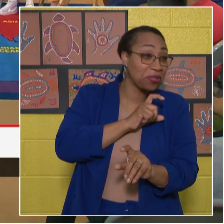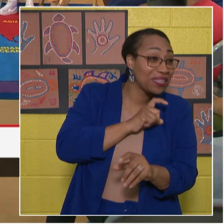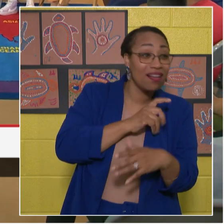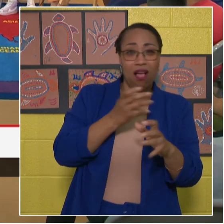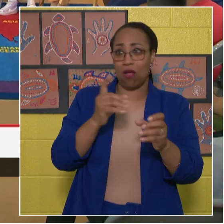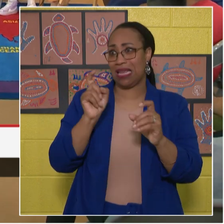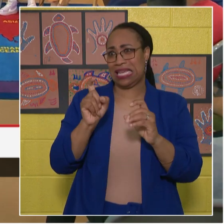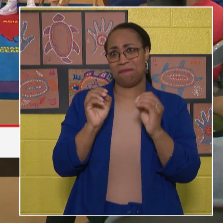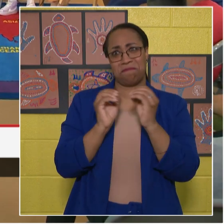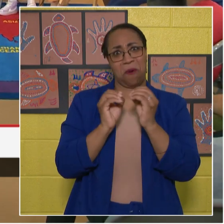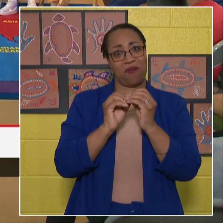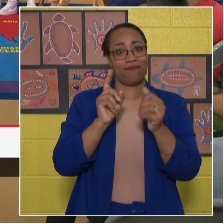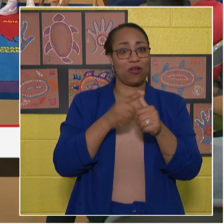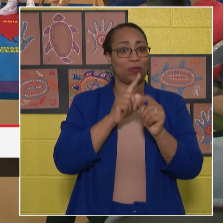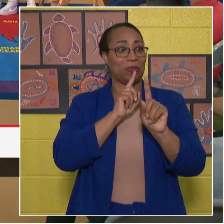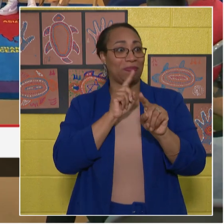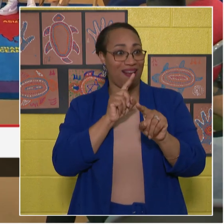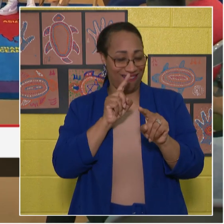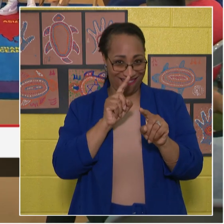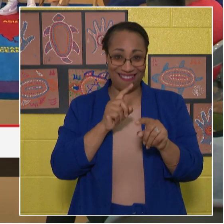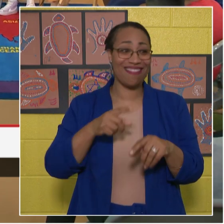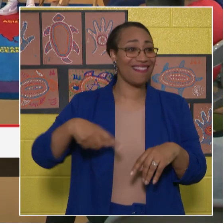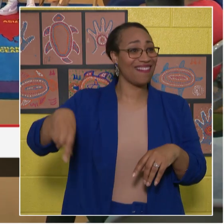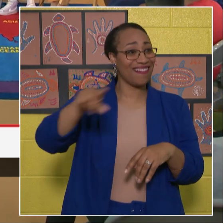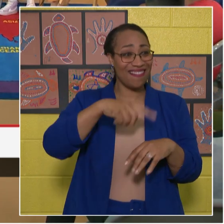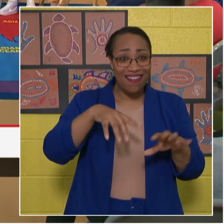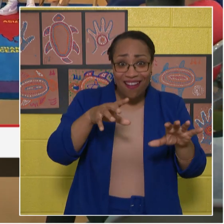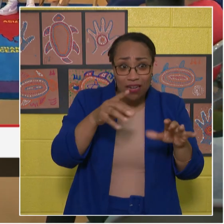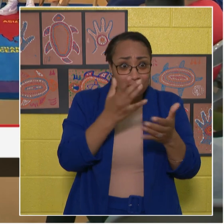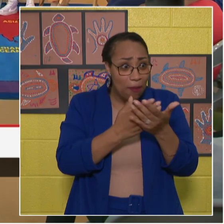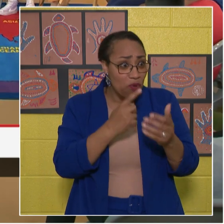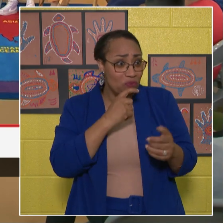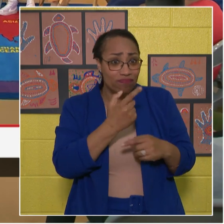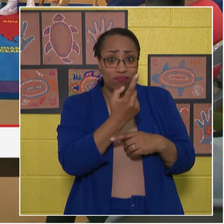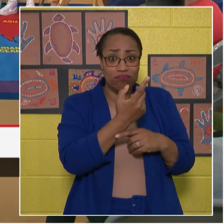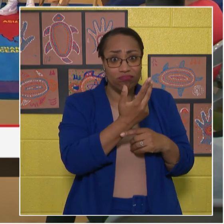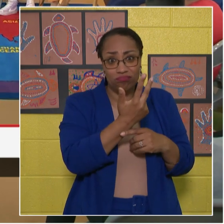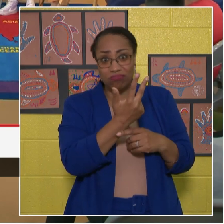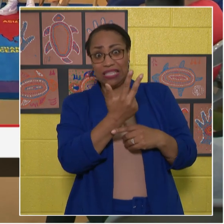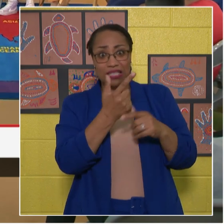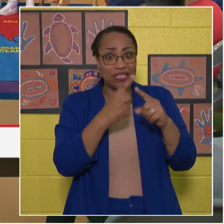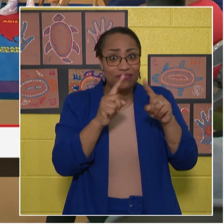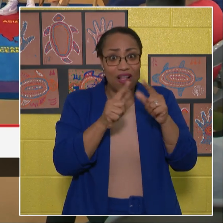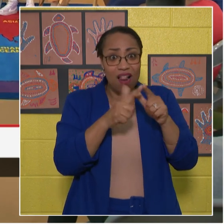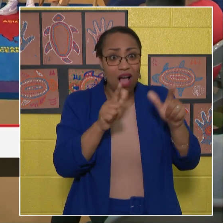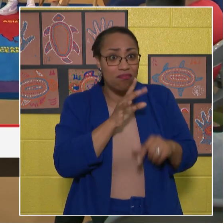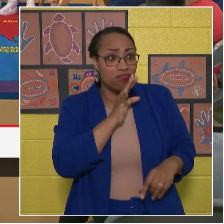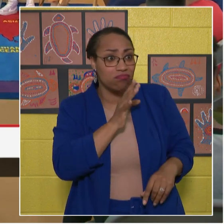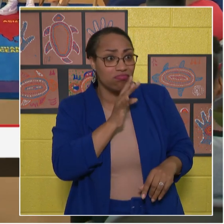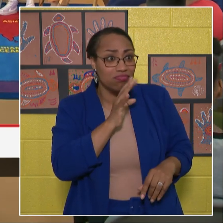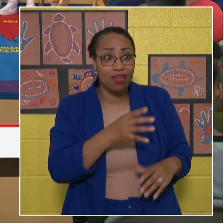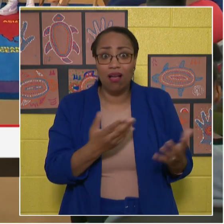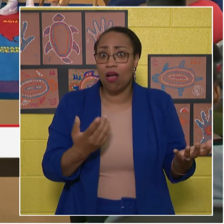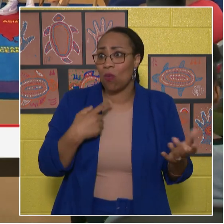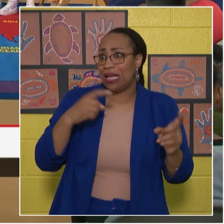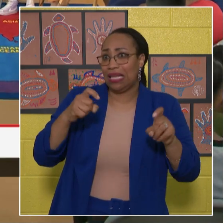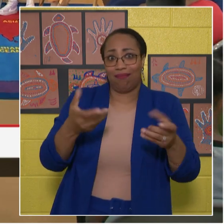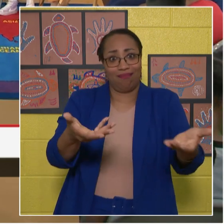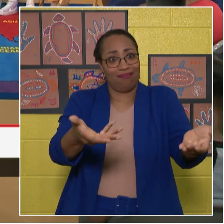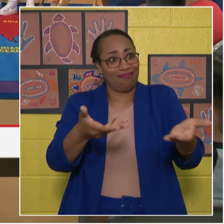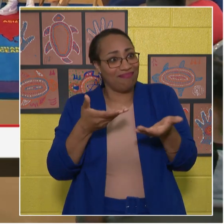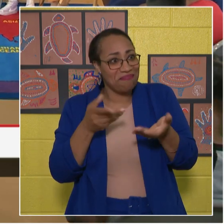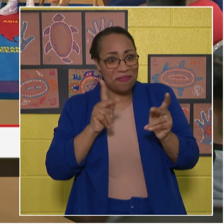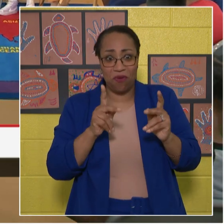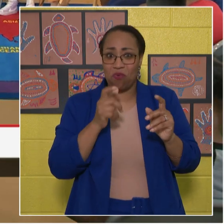Some of you speak more than one language, right? And we're always hiring people who speak more